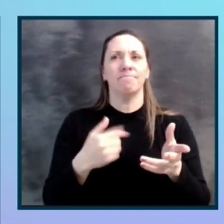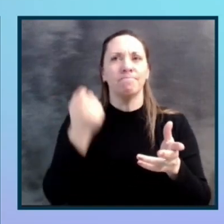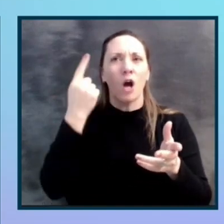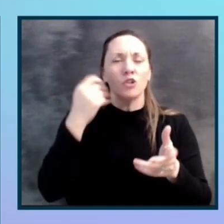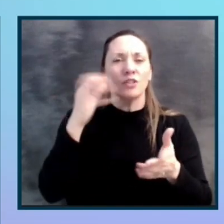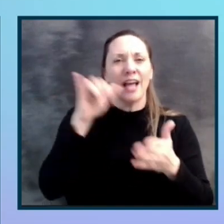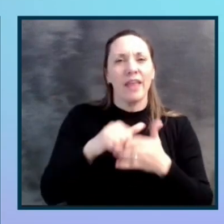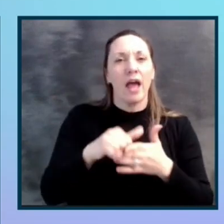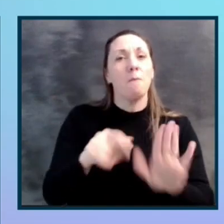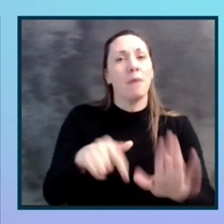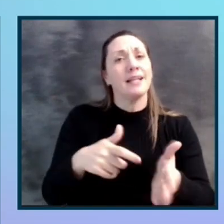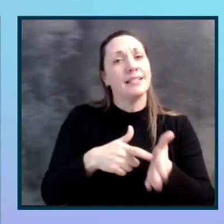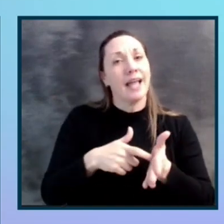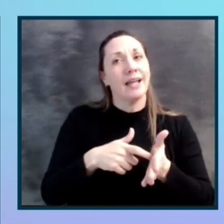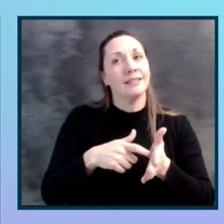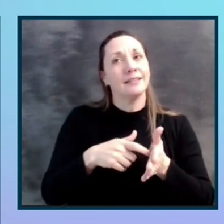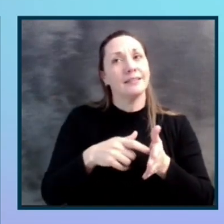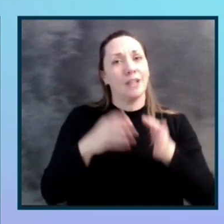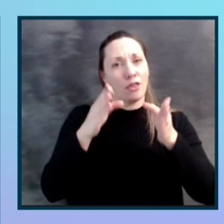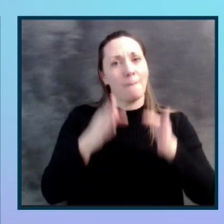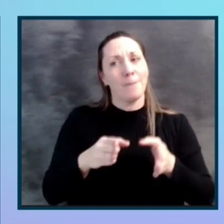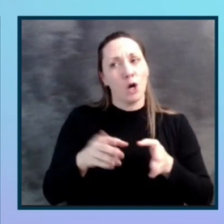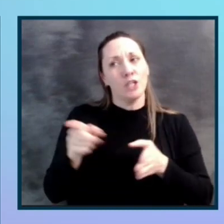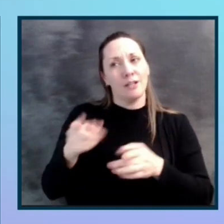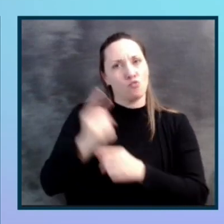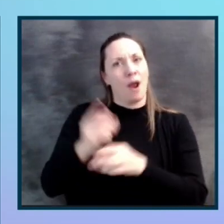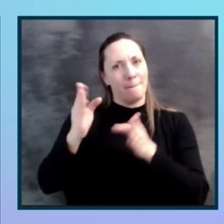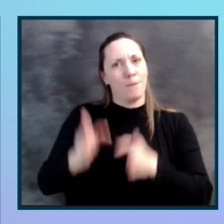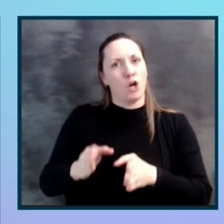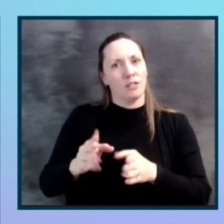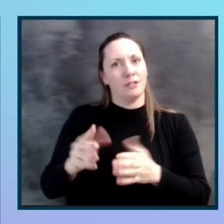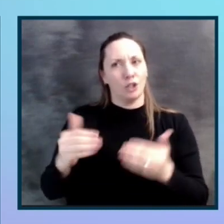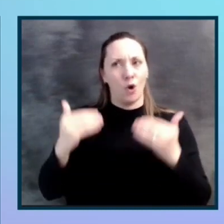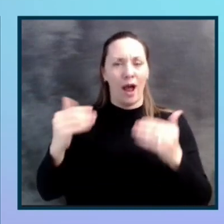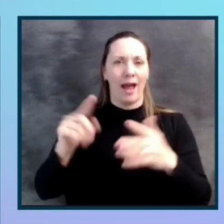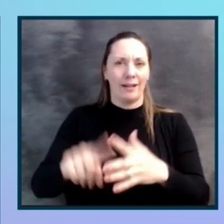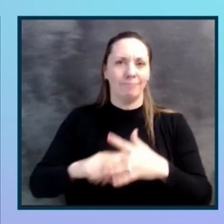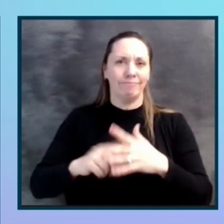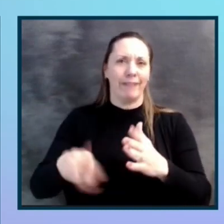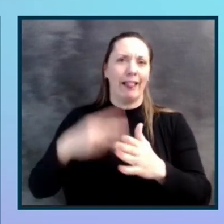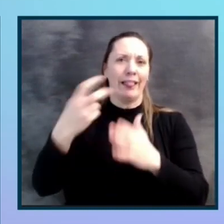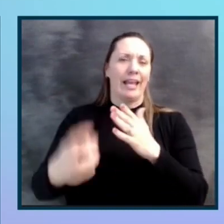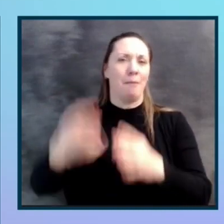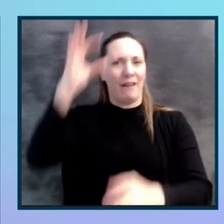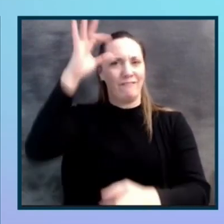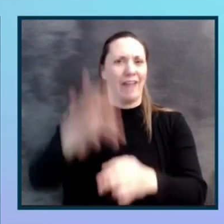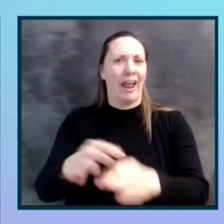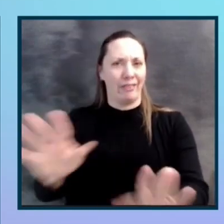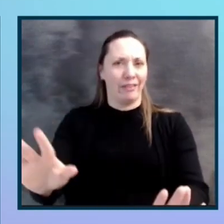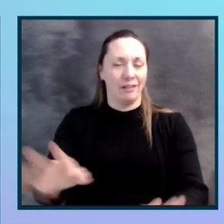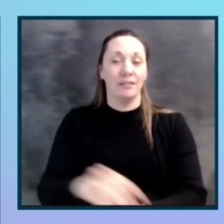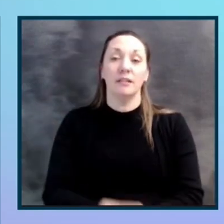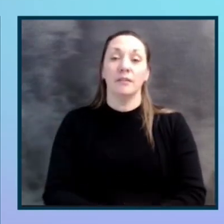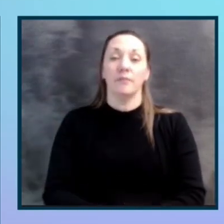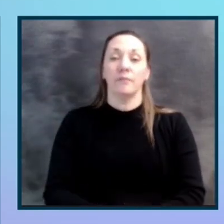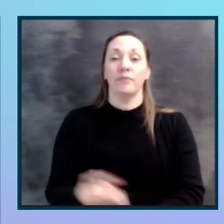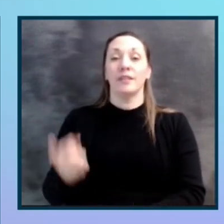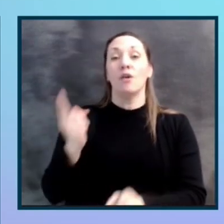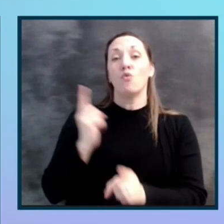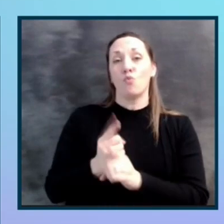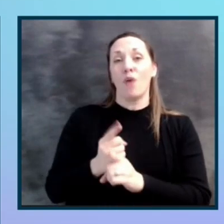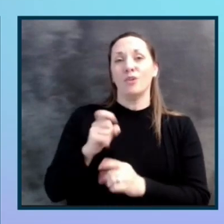take the person being able to make a leap in faith. Yeah. It's like garnering that empathy. You have to connect to them in a certain way